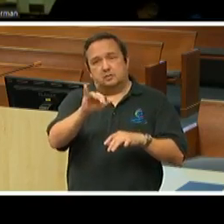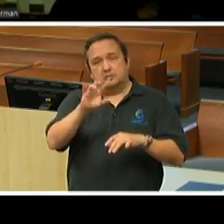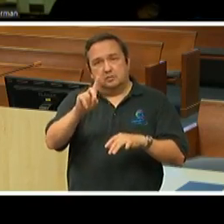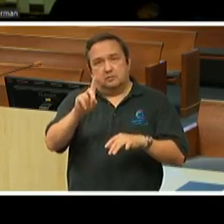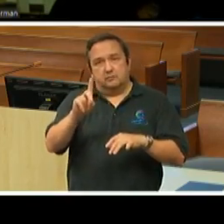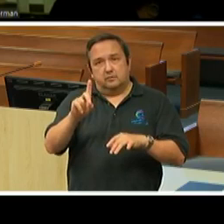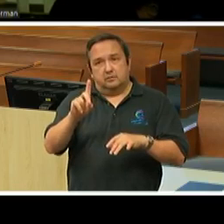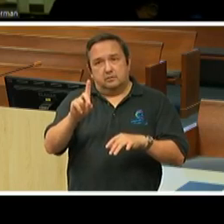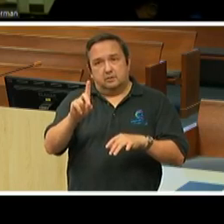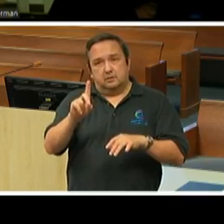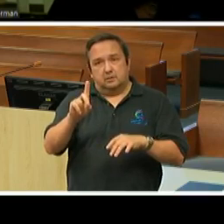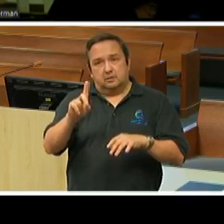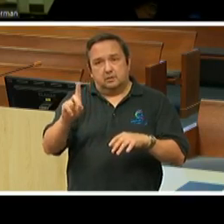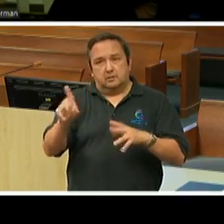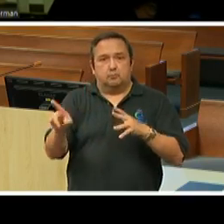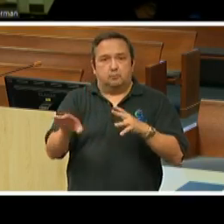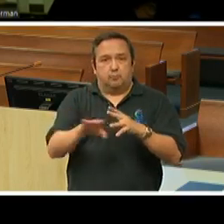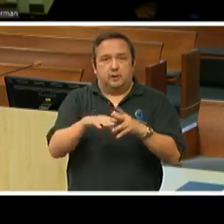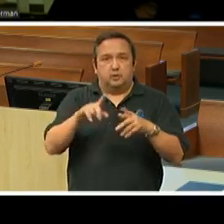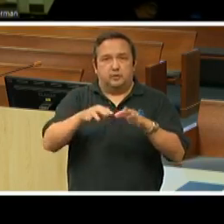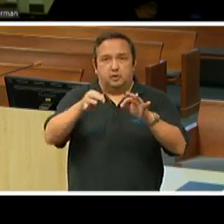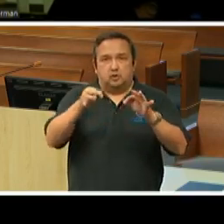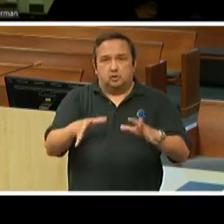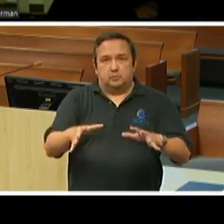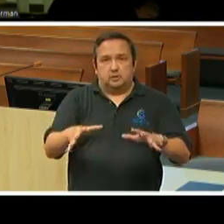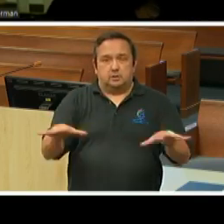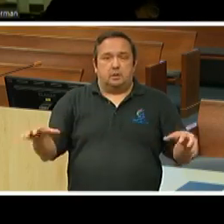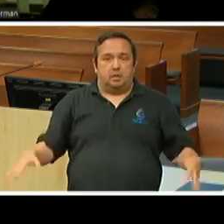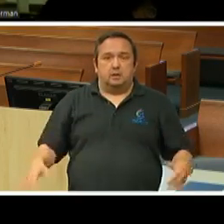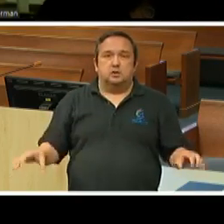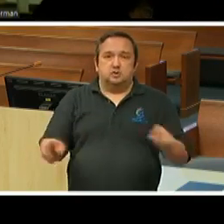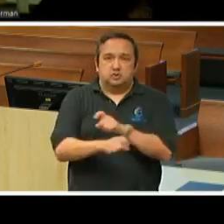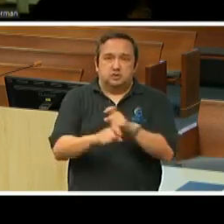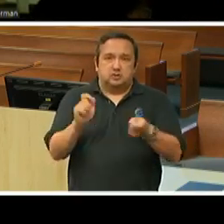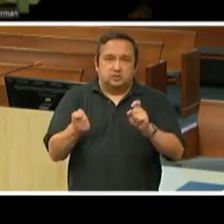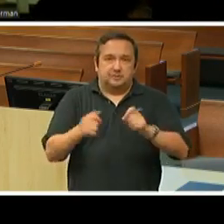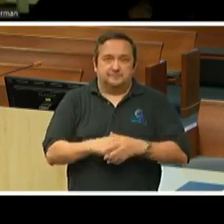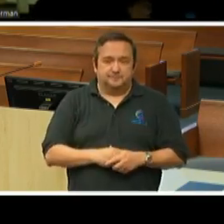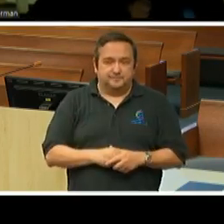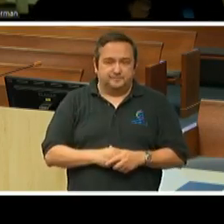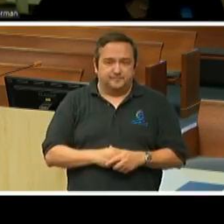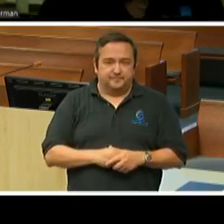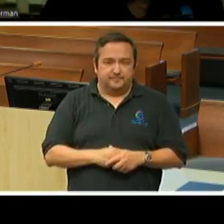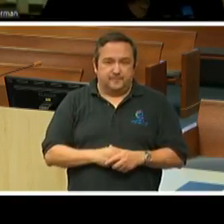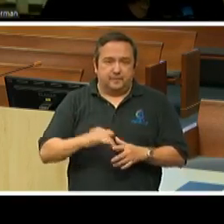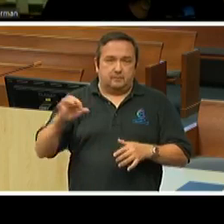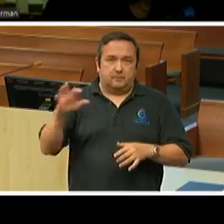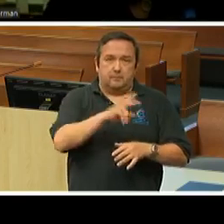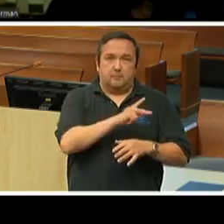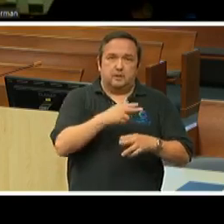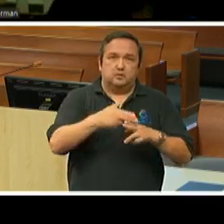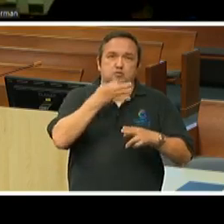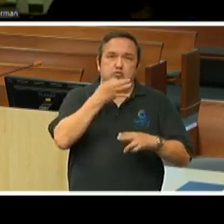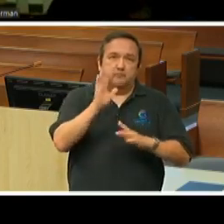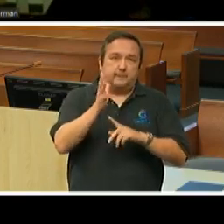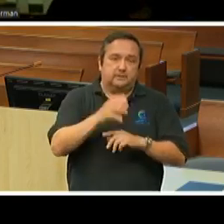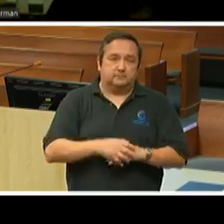language interpreter can... they can change out and do what they need to do. So we'll be back in